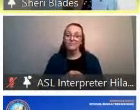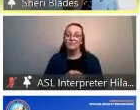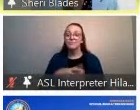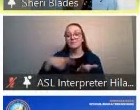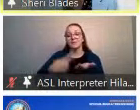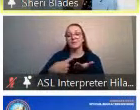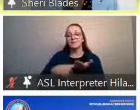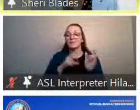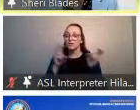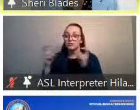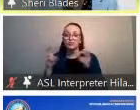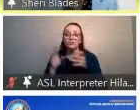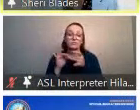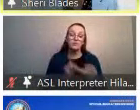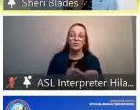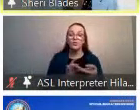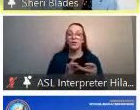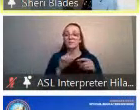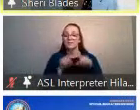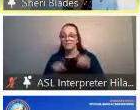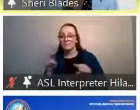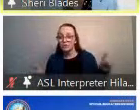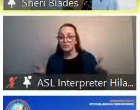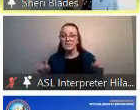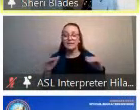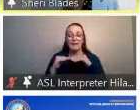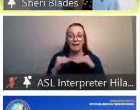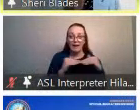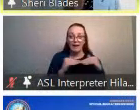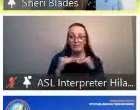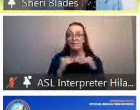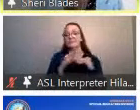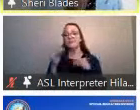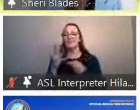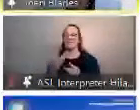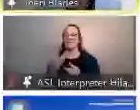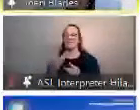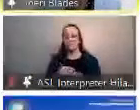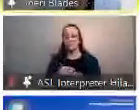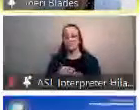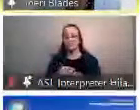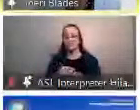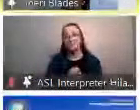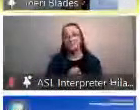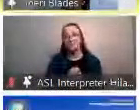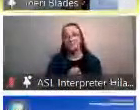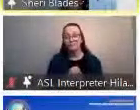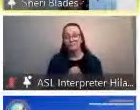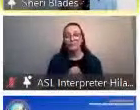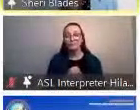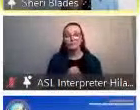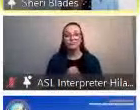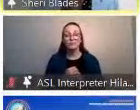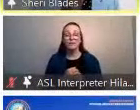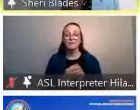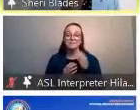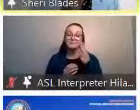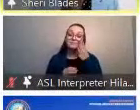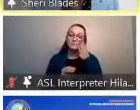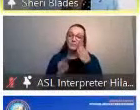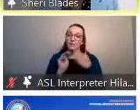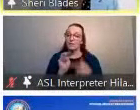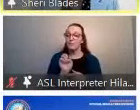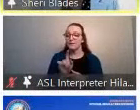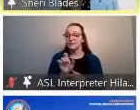around diversity, equity, and inclusion. Next slide, please. Mixtec and Black African